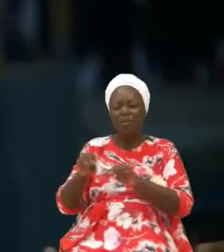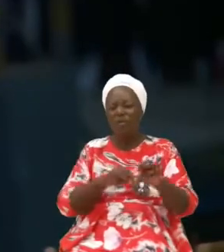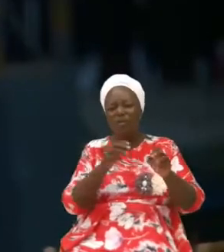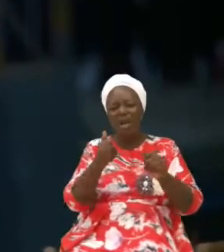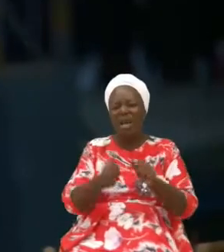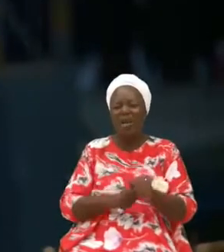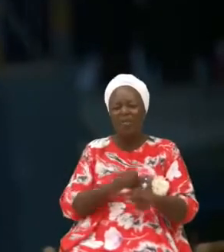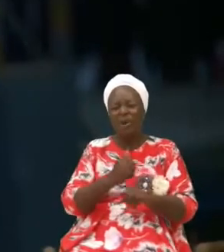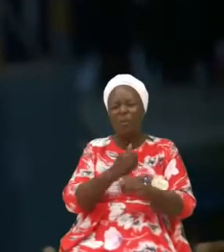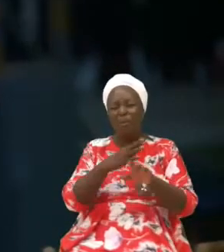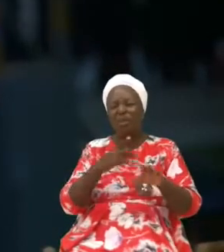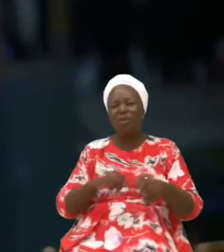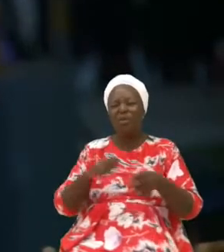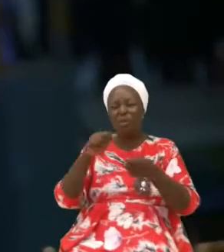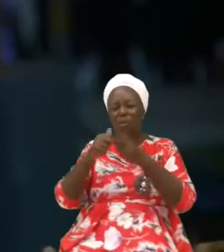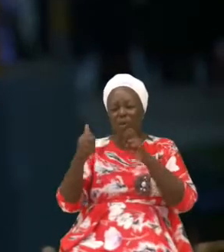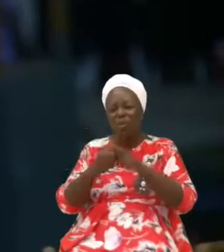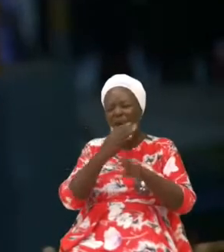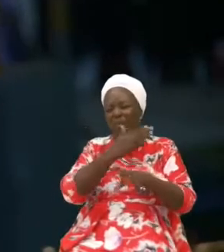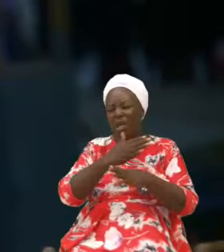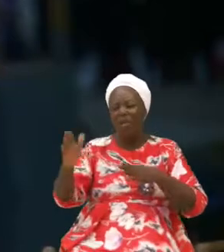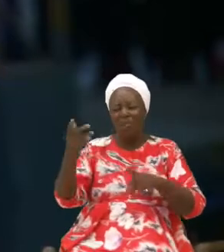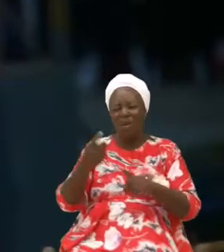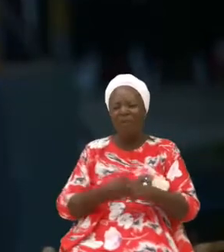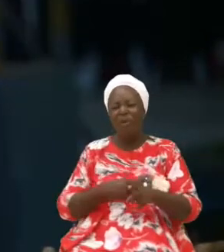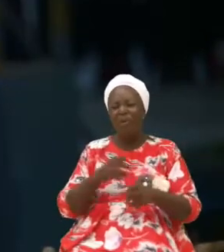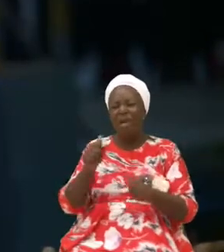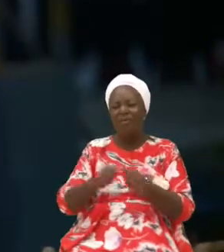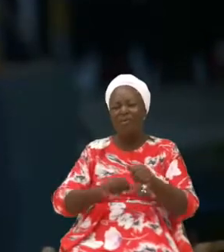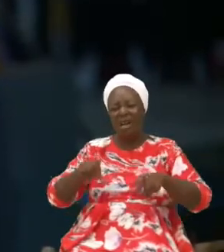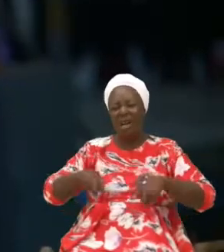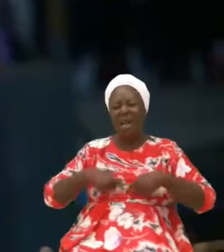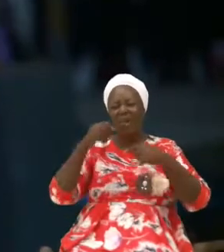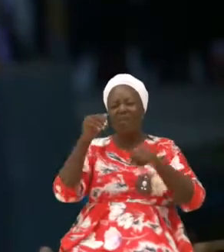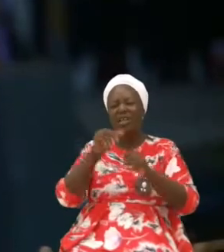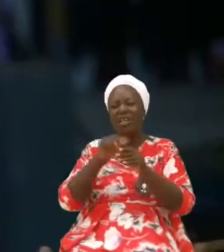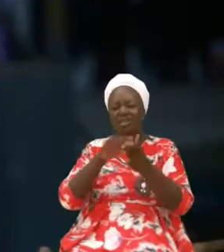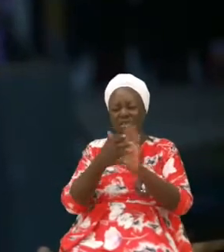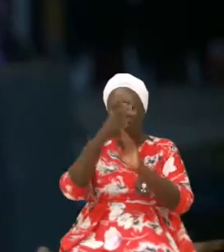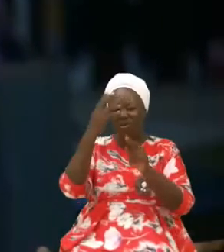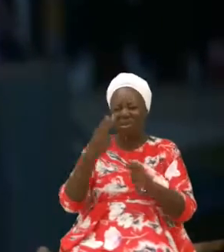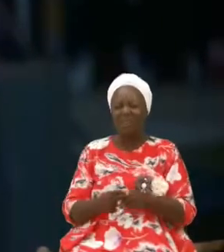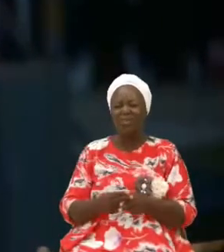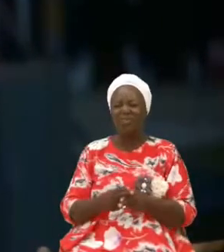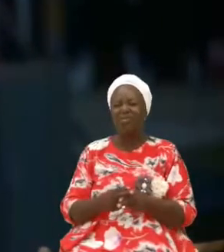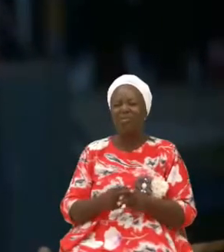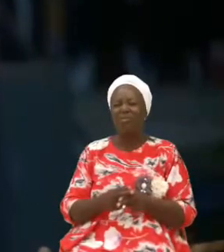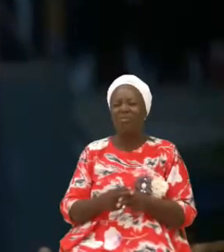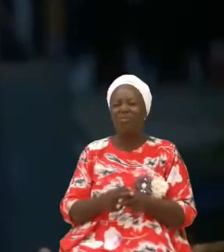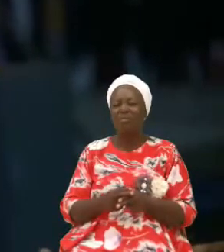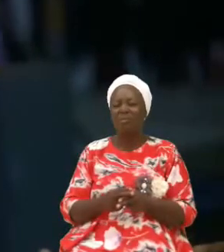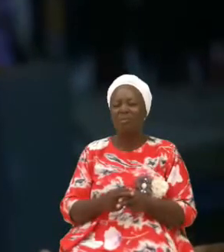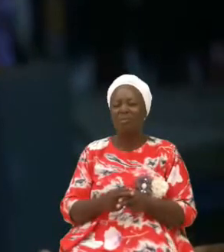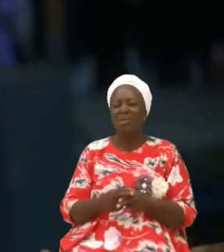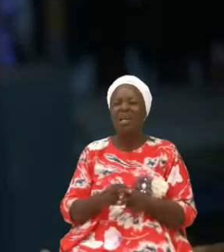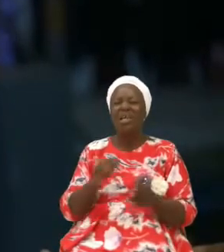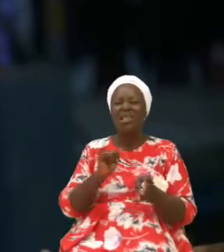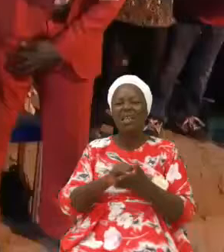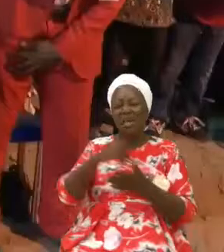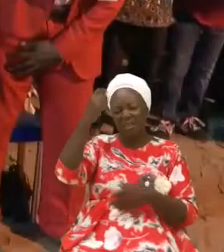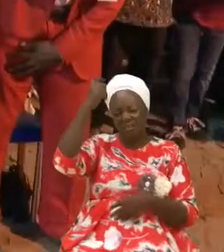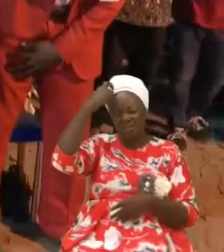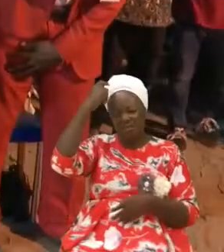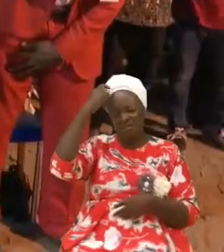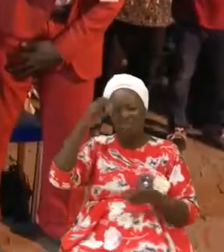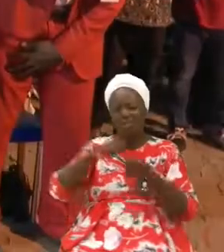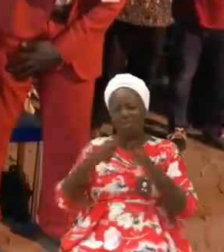of sickness, every mountain of infirmity away from every life in Jesus'